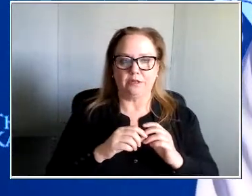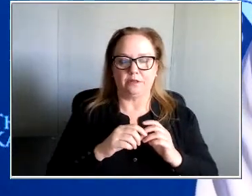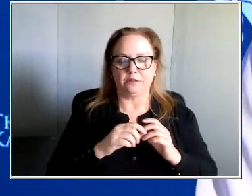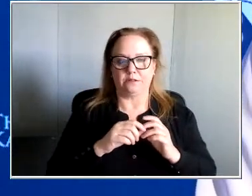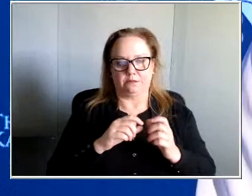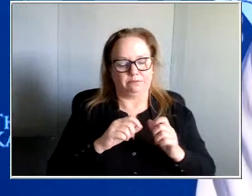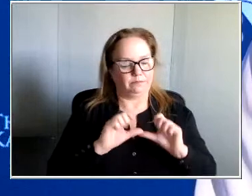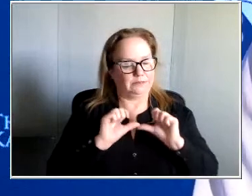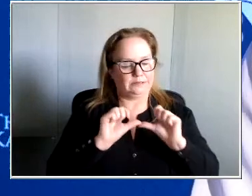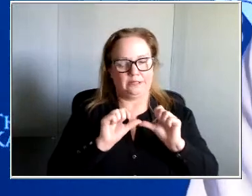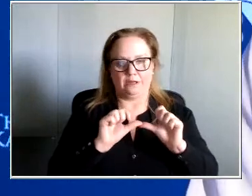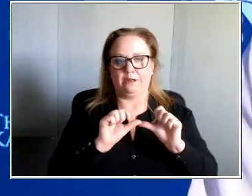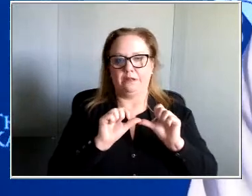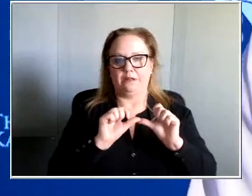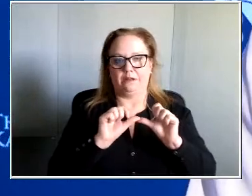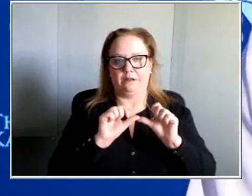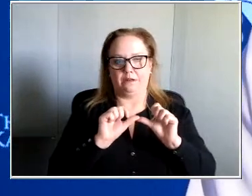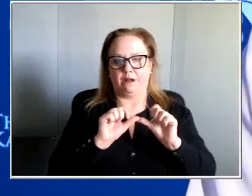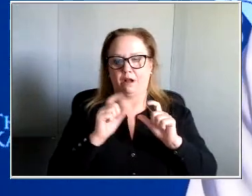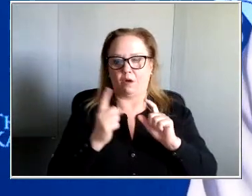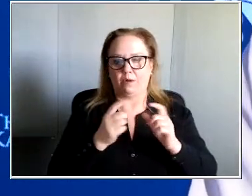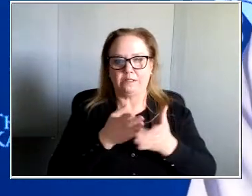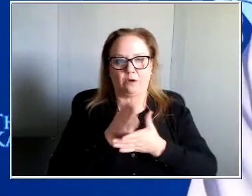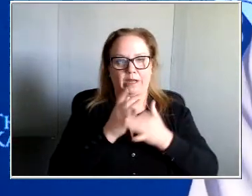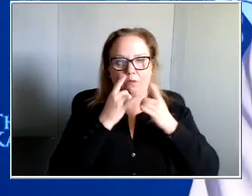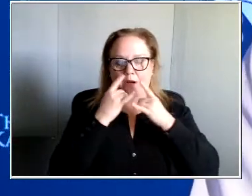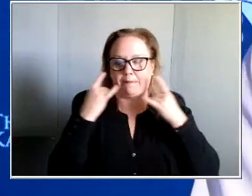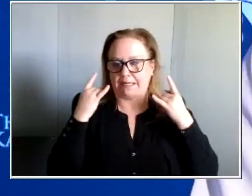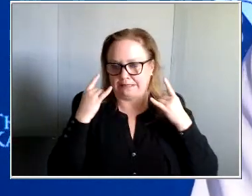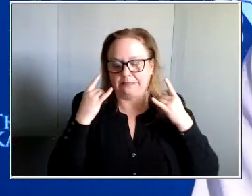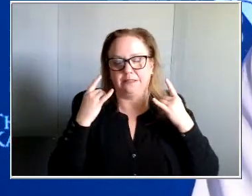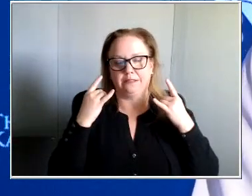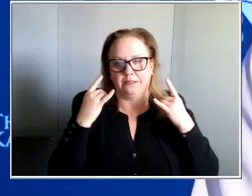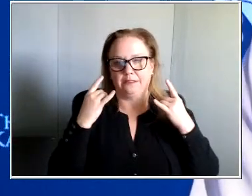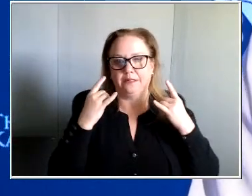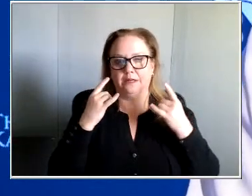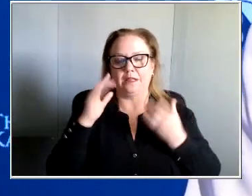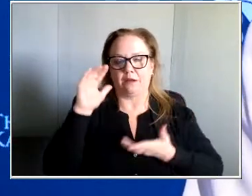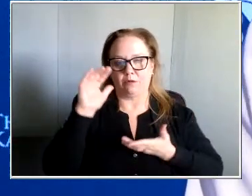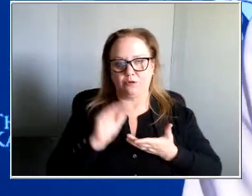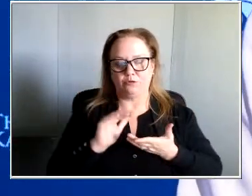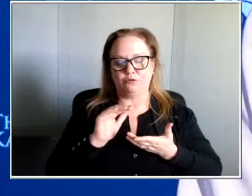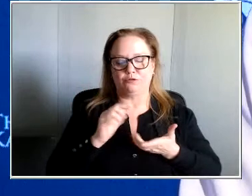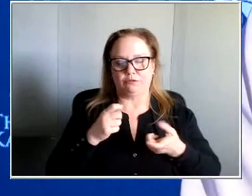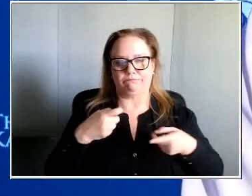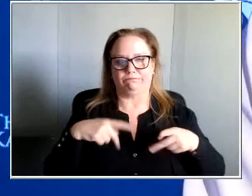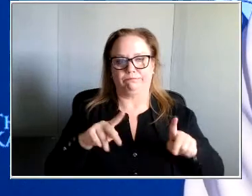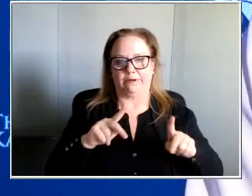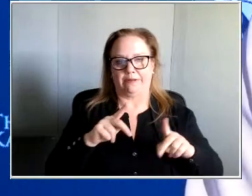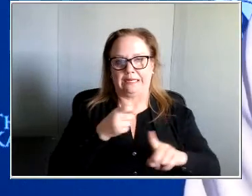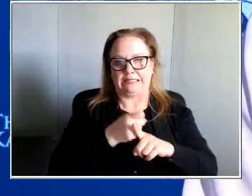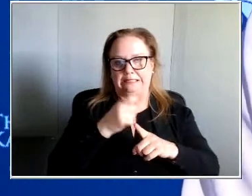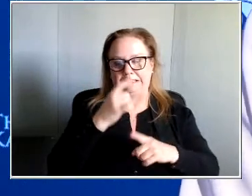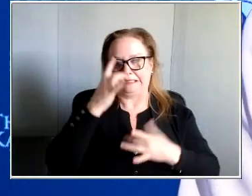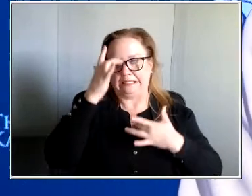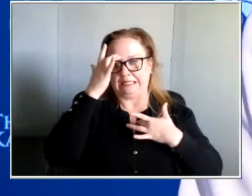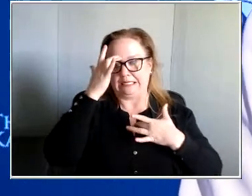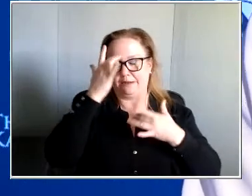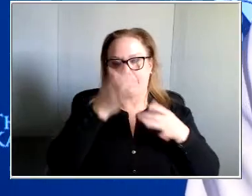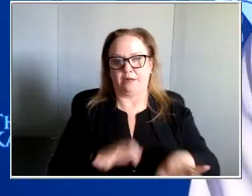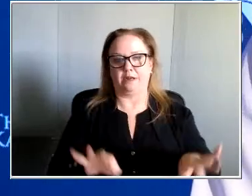with you wherever you are. It is always okay to wear a mask. That will help reduce your chance of getting infected, but also important to